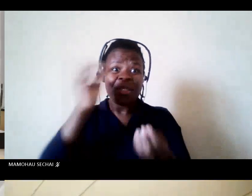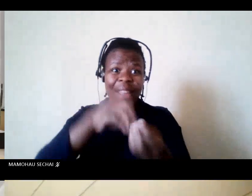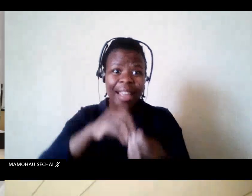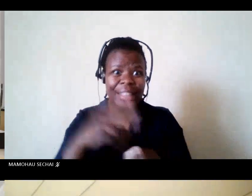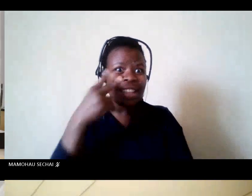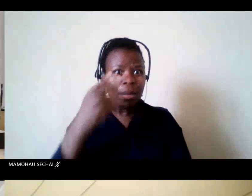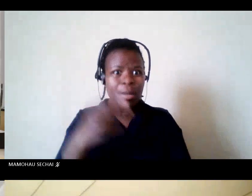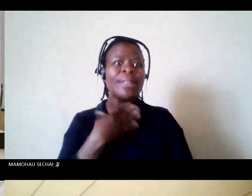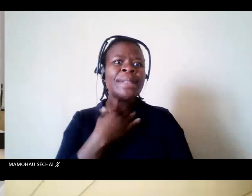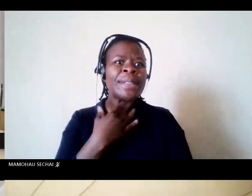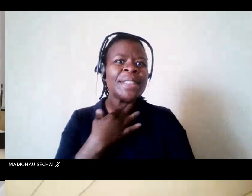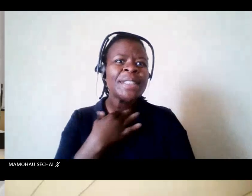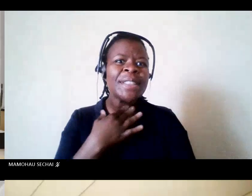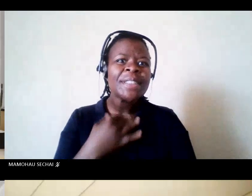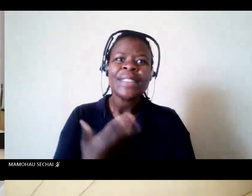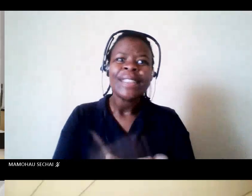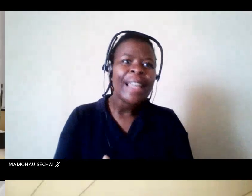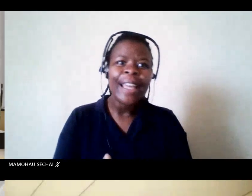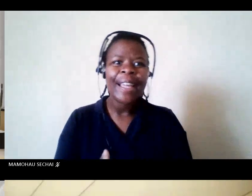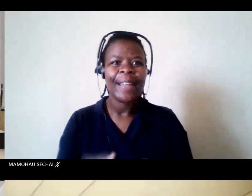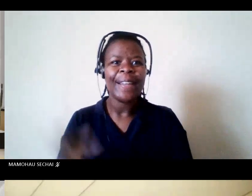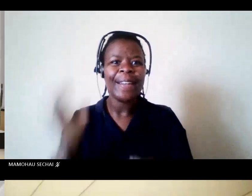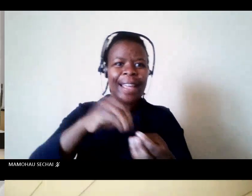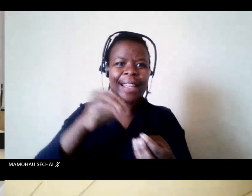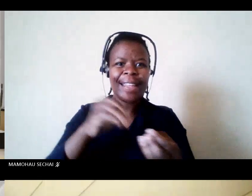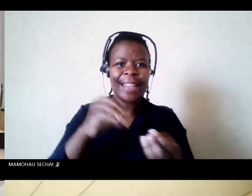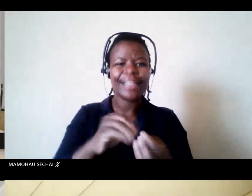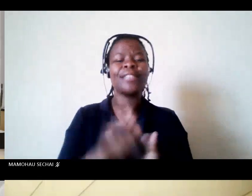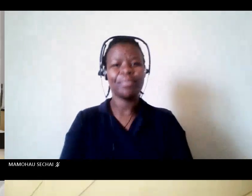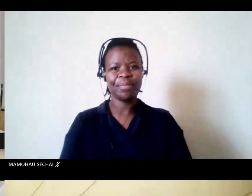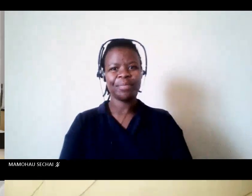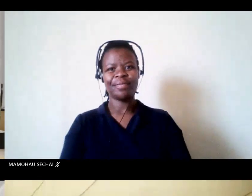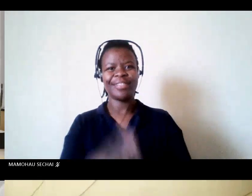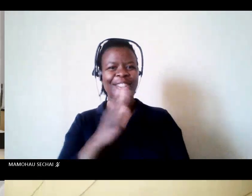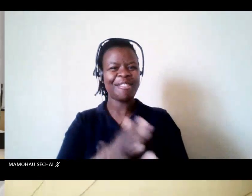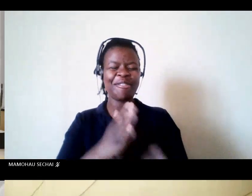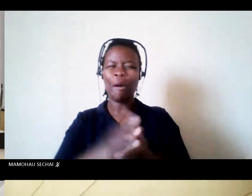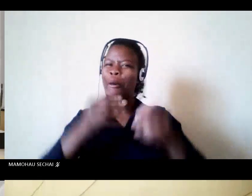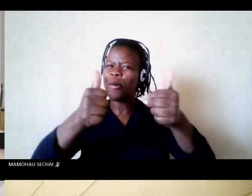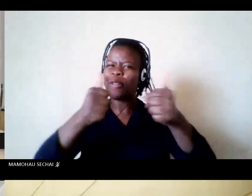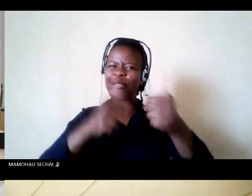Stop reading faces. So that's something you have to know about Chantal. She's very good at reading faces.